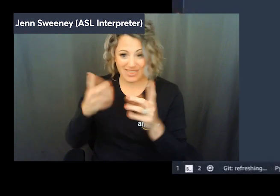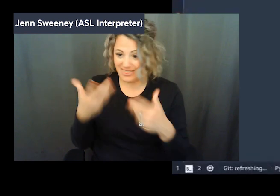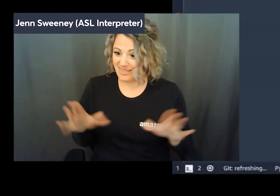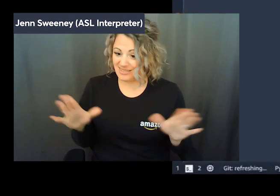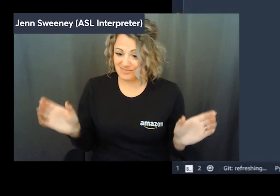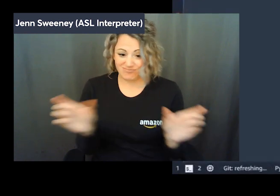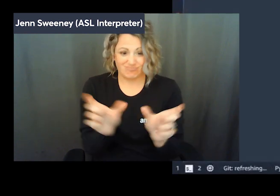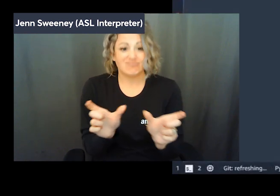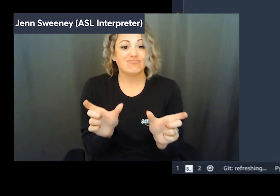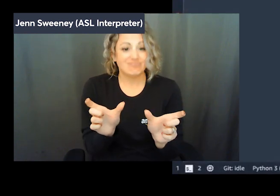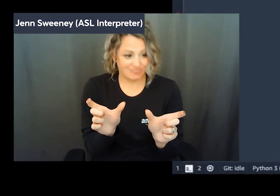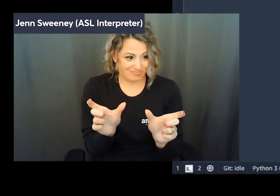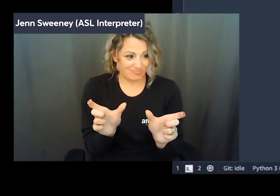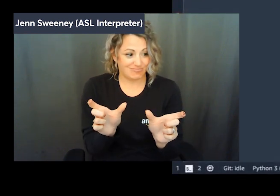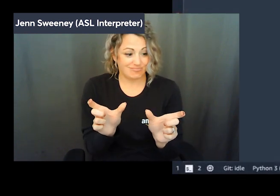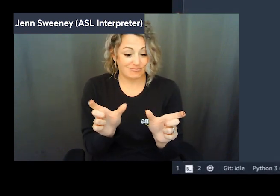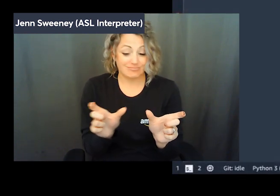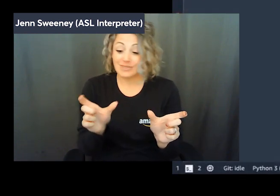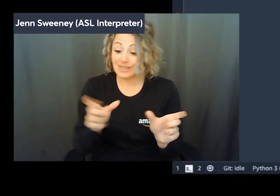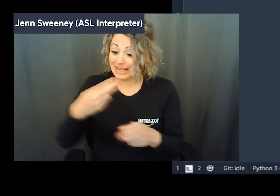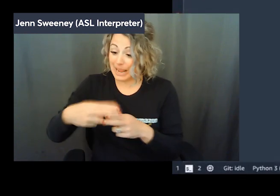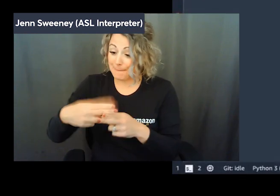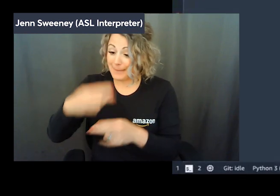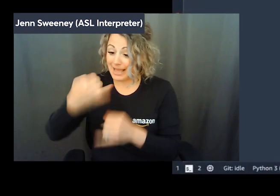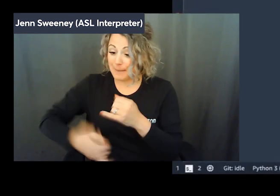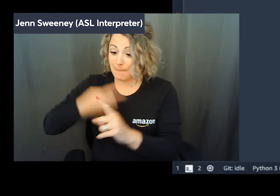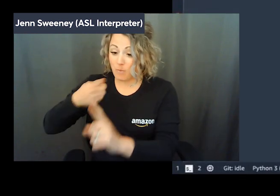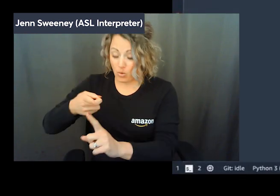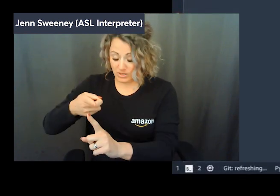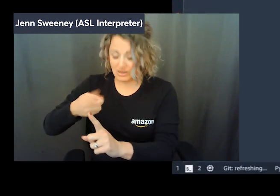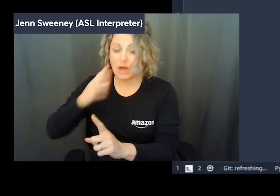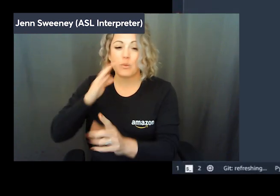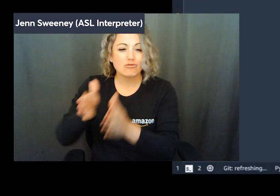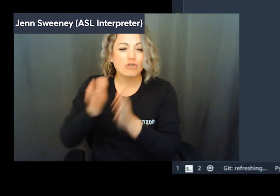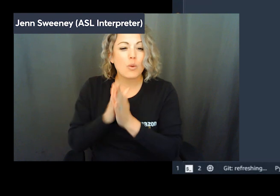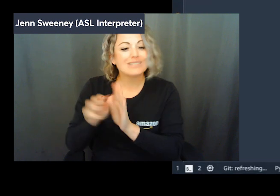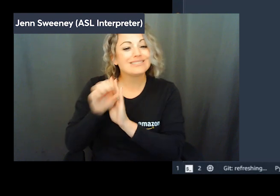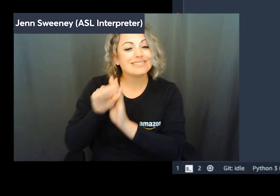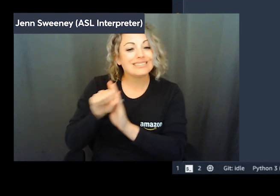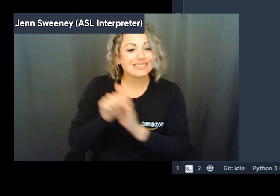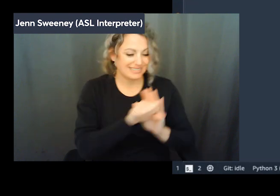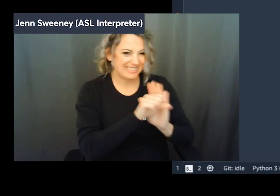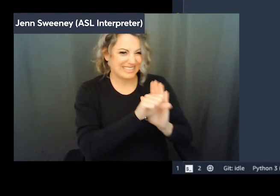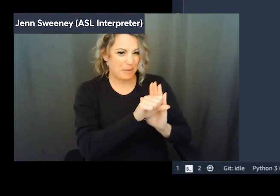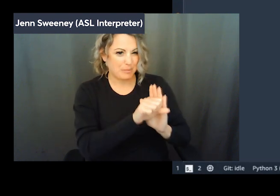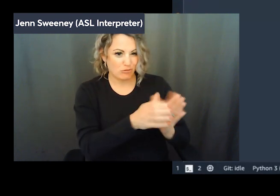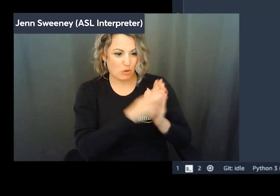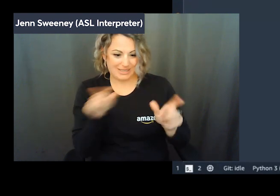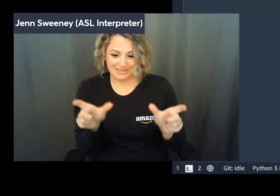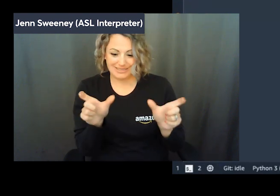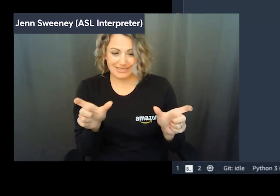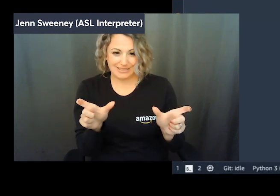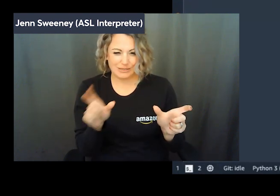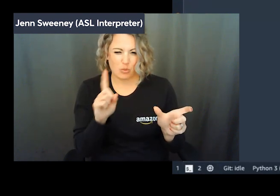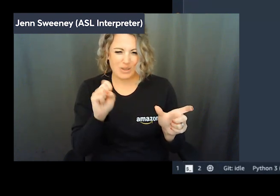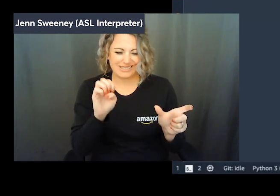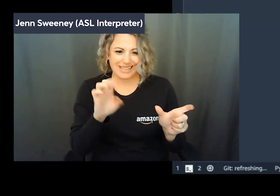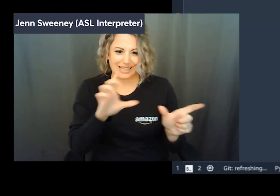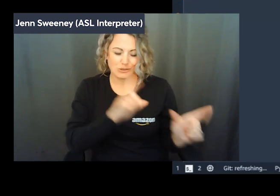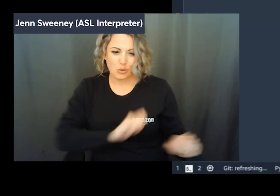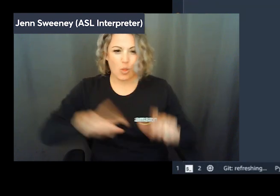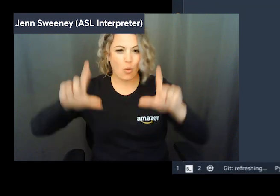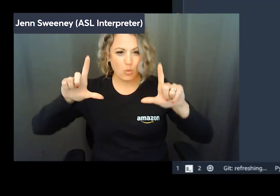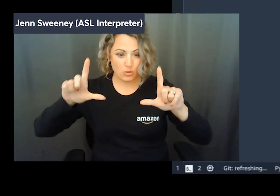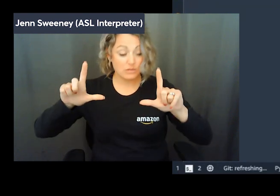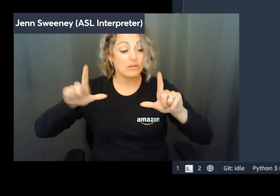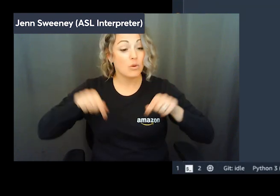And if I get here, I take my endpoint name, I'm going to send in a sample request. This will take a second to load, but as